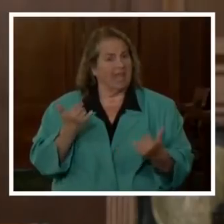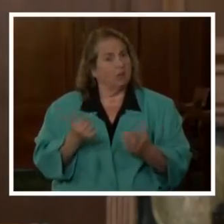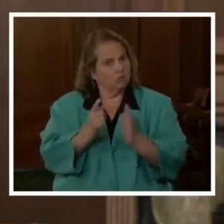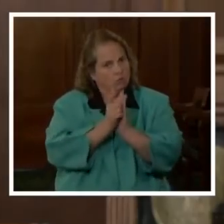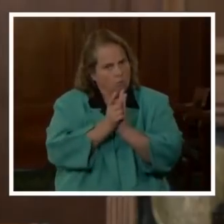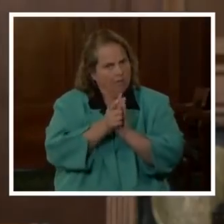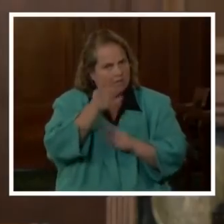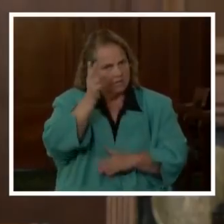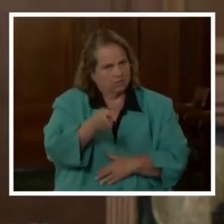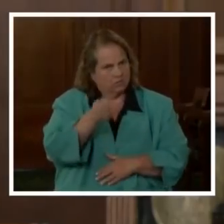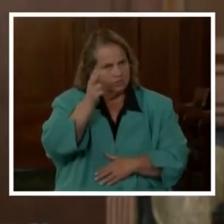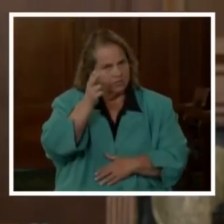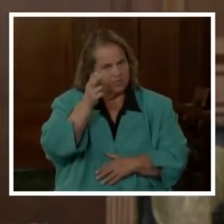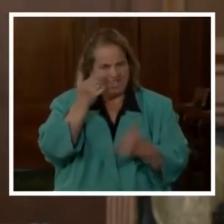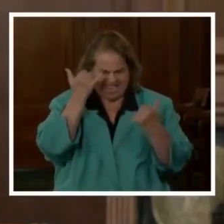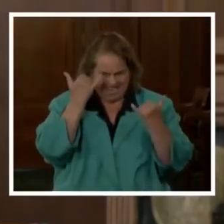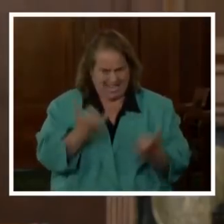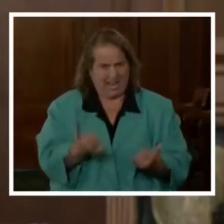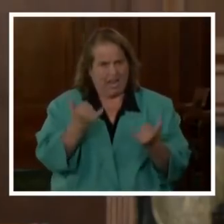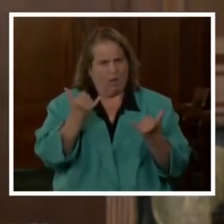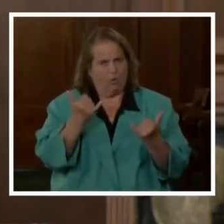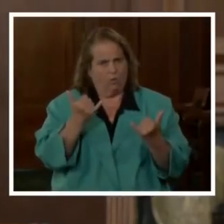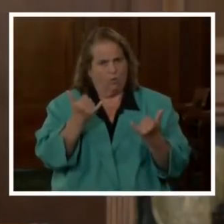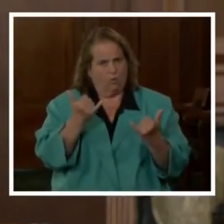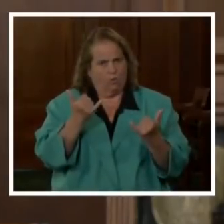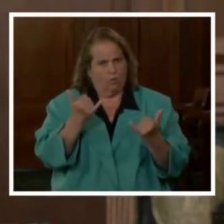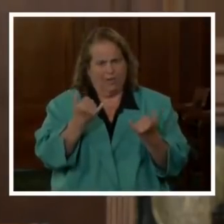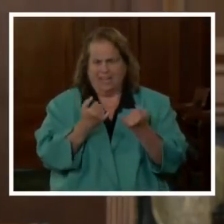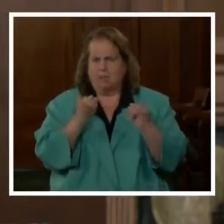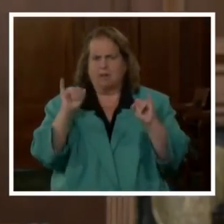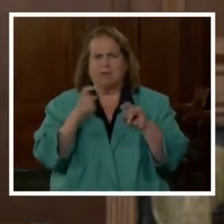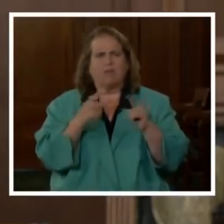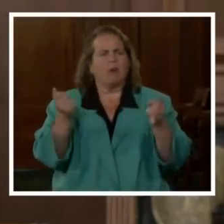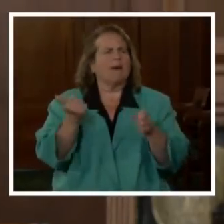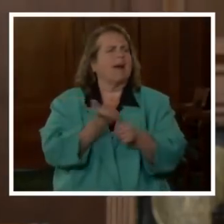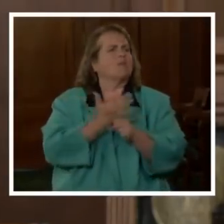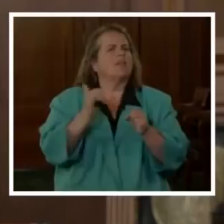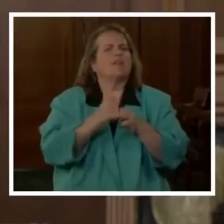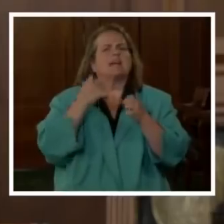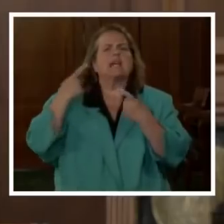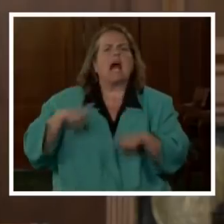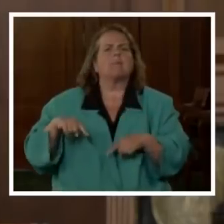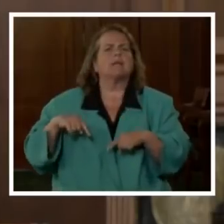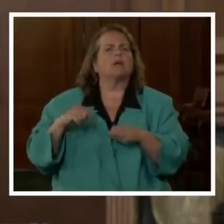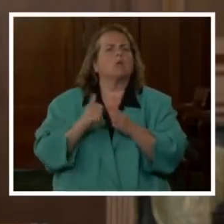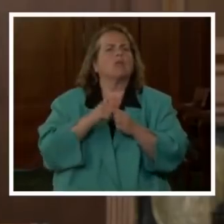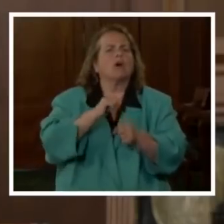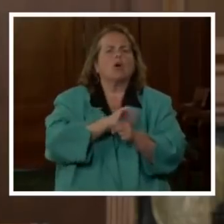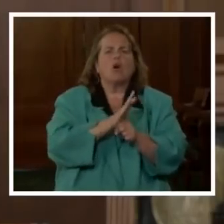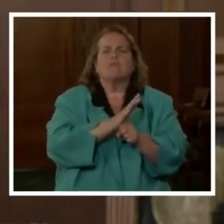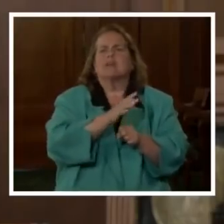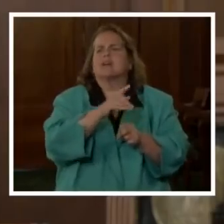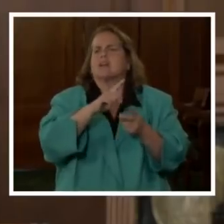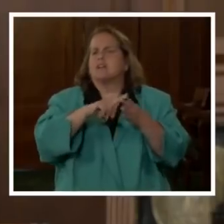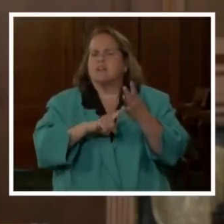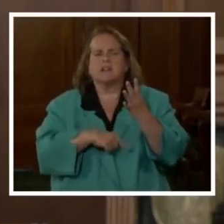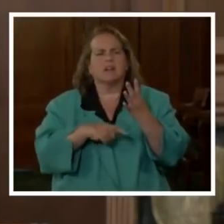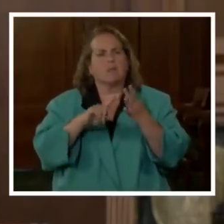history, right here and right now, independent from everything that's going on in COVID-19. And the question is, are we